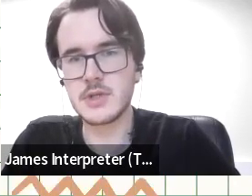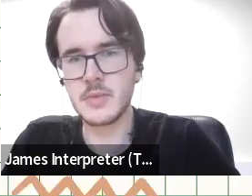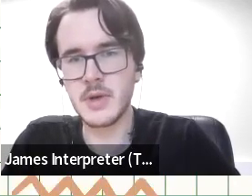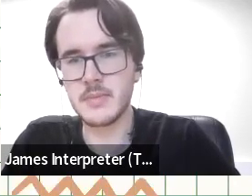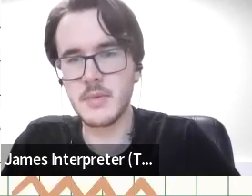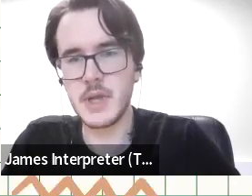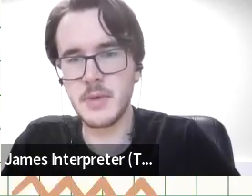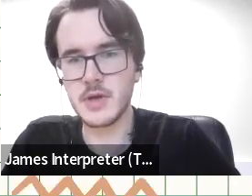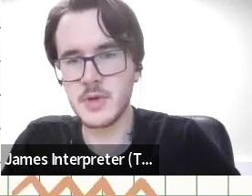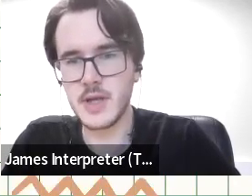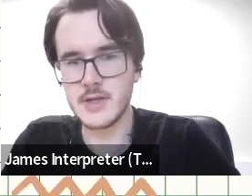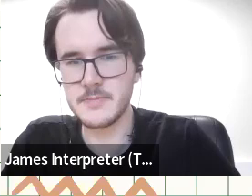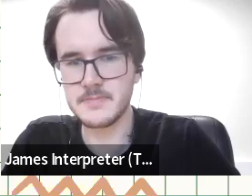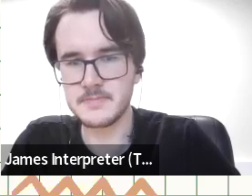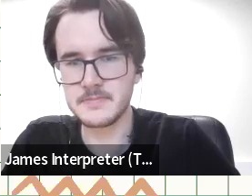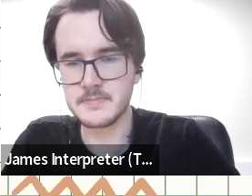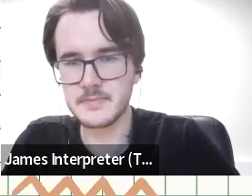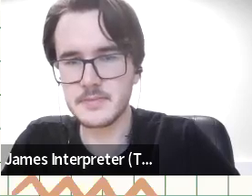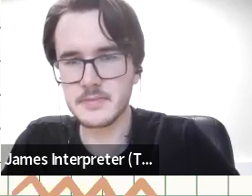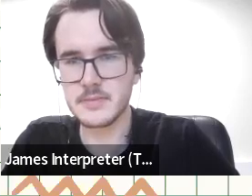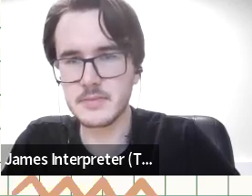So this is going to be about communication.